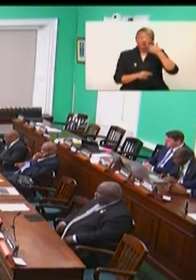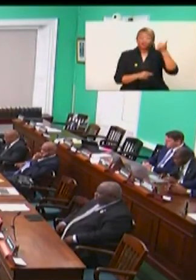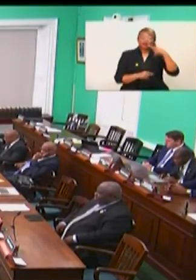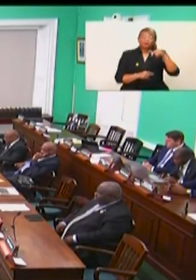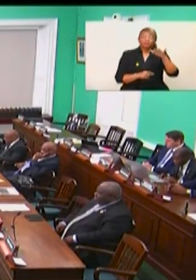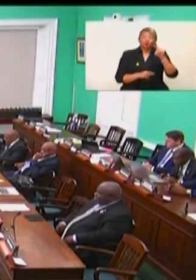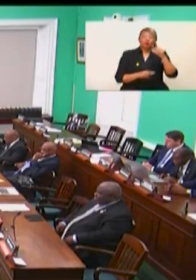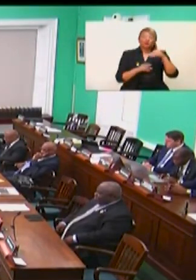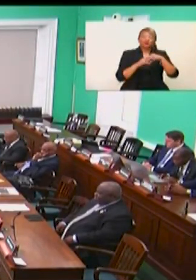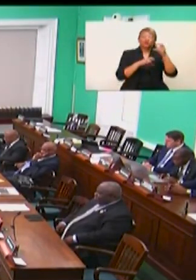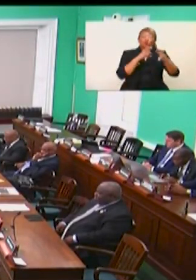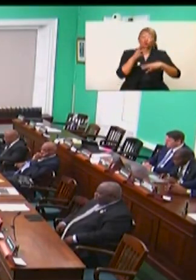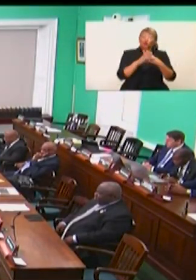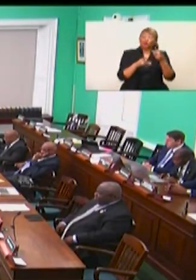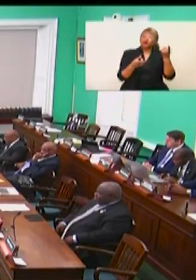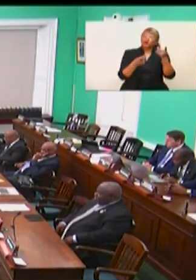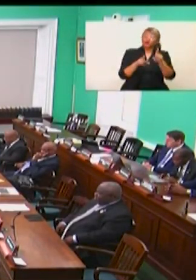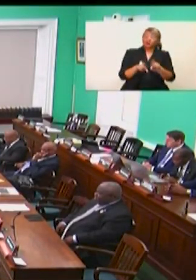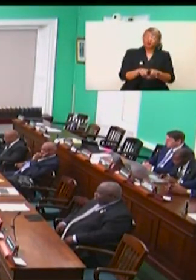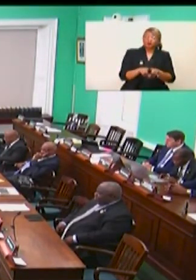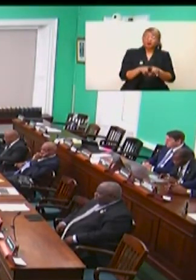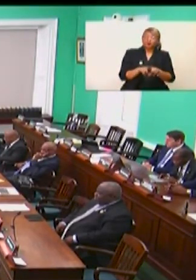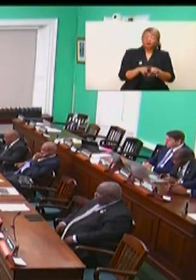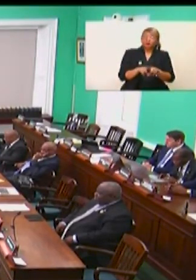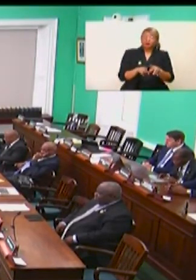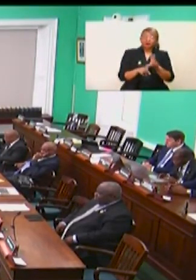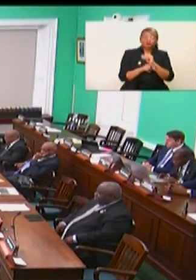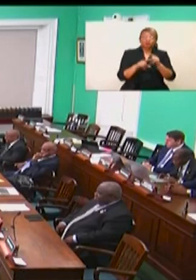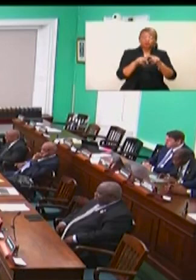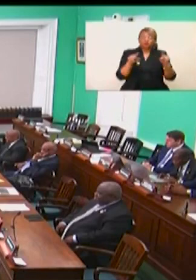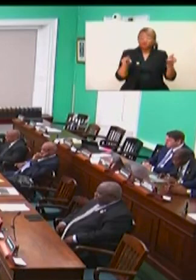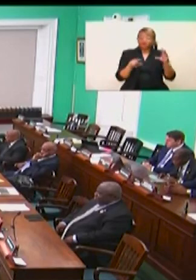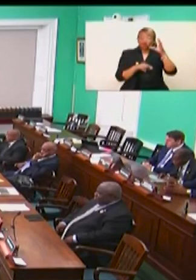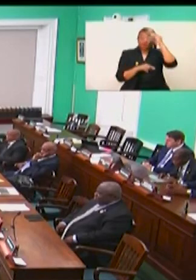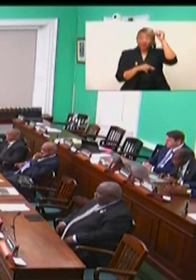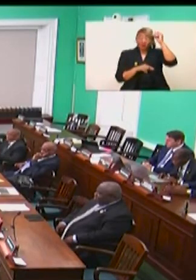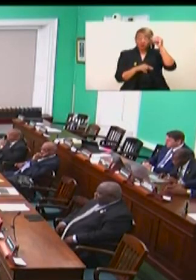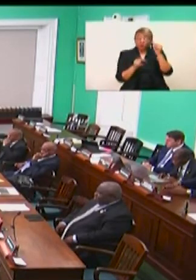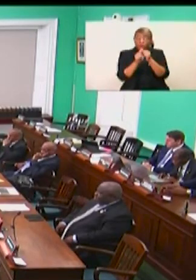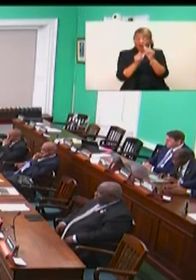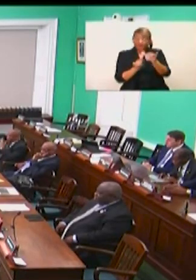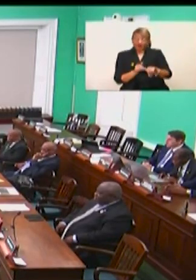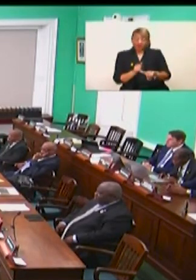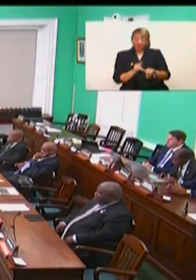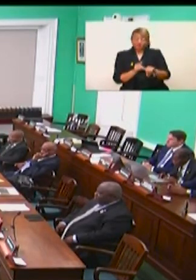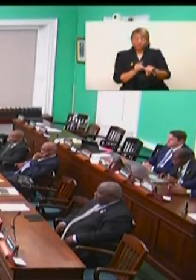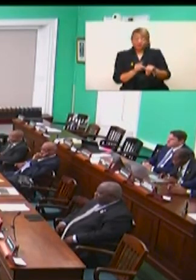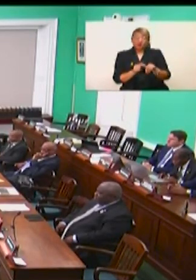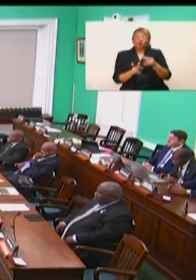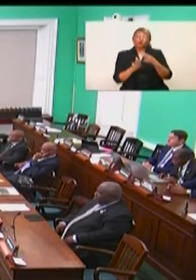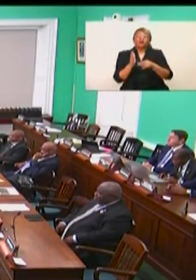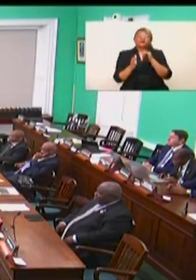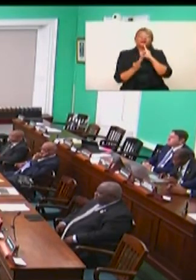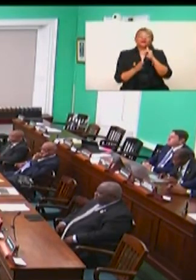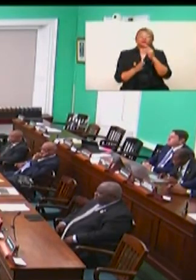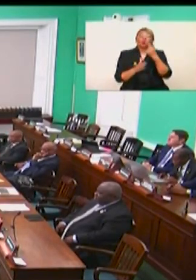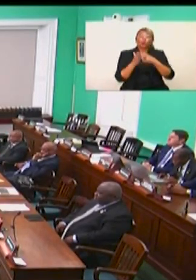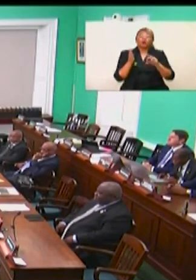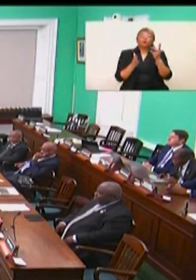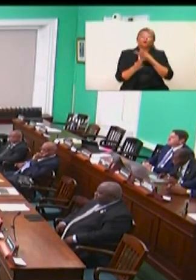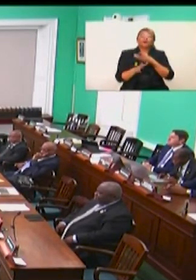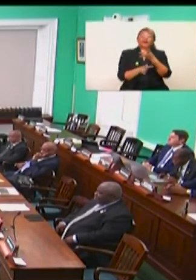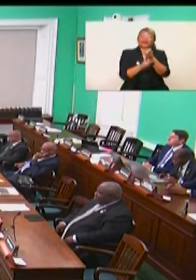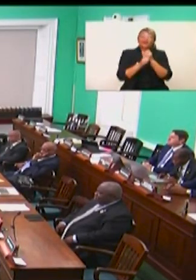world. And we agree with it. We have there's no difference of opinion just with that. It is what it is we getting,